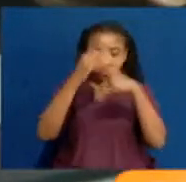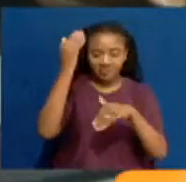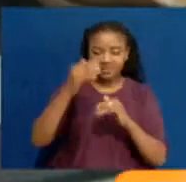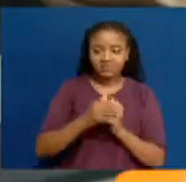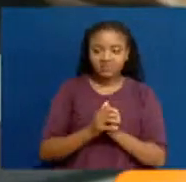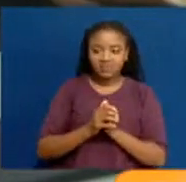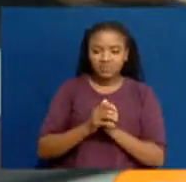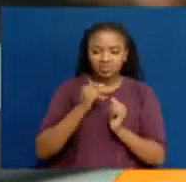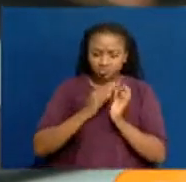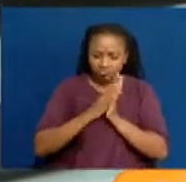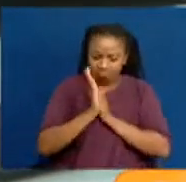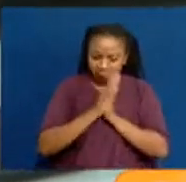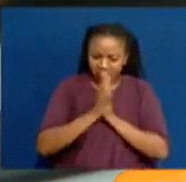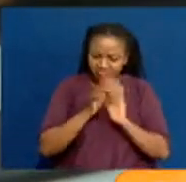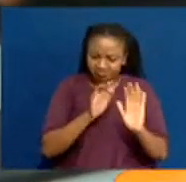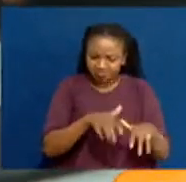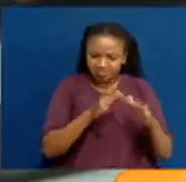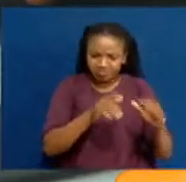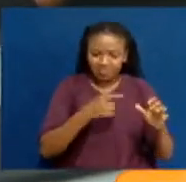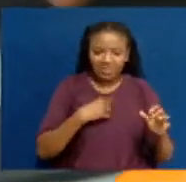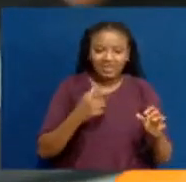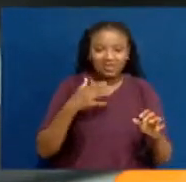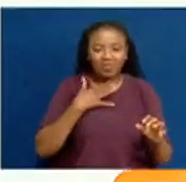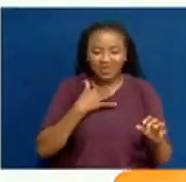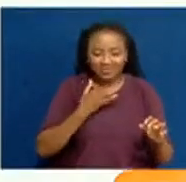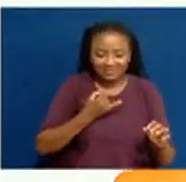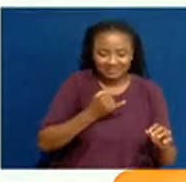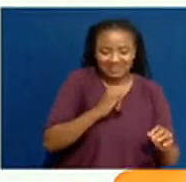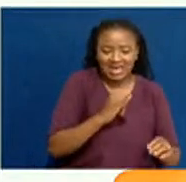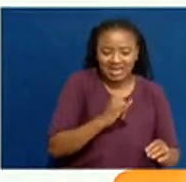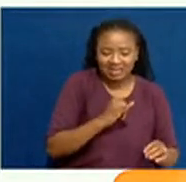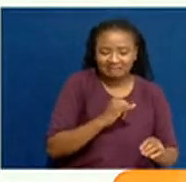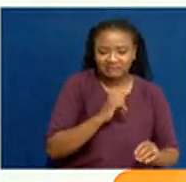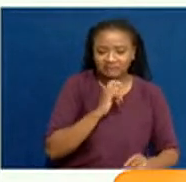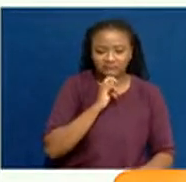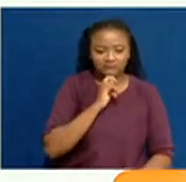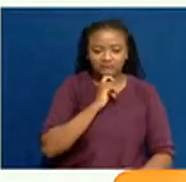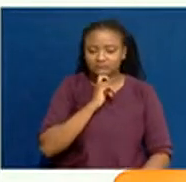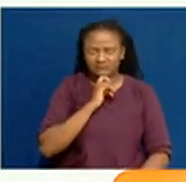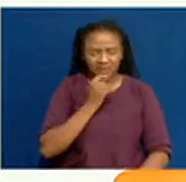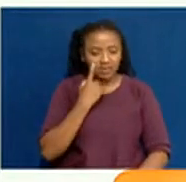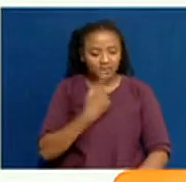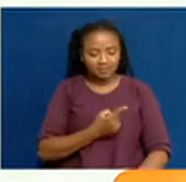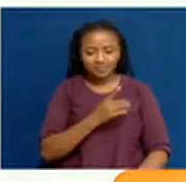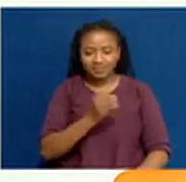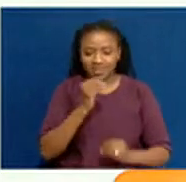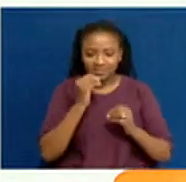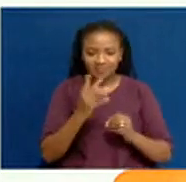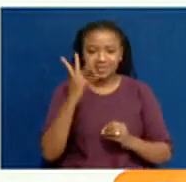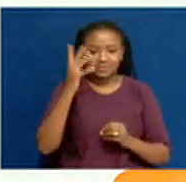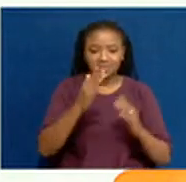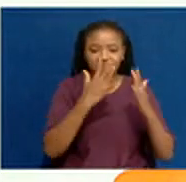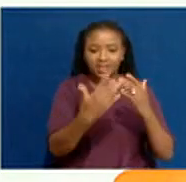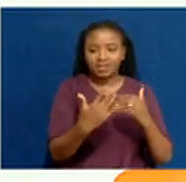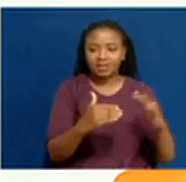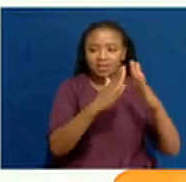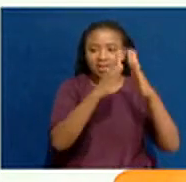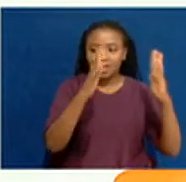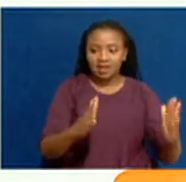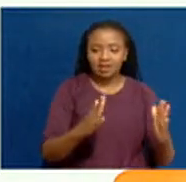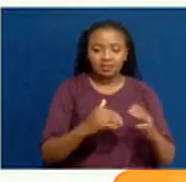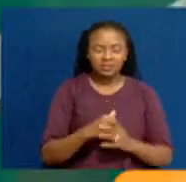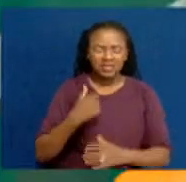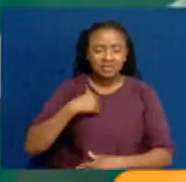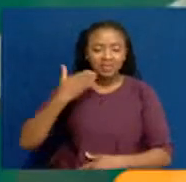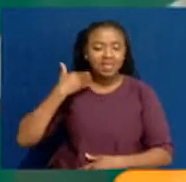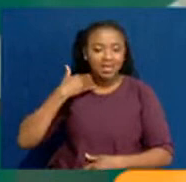greenhouse farming and realized it was expensive. He decided to build his own greenhouse. I hated being broke and calling back home for